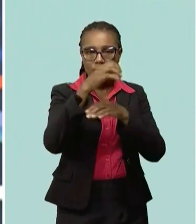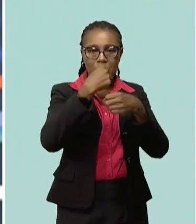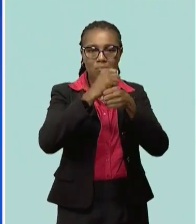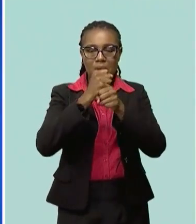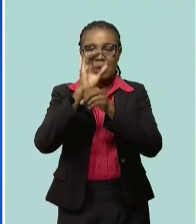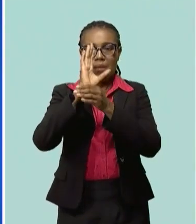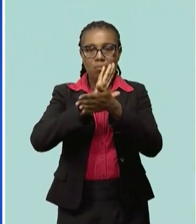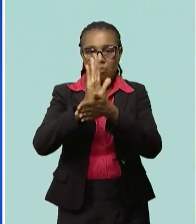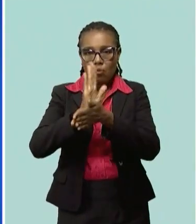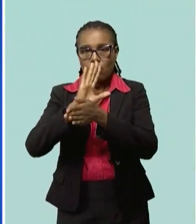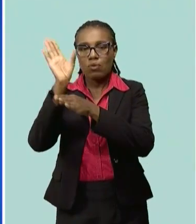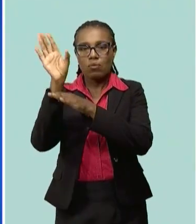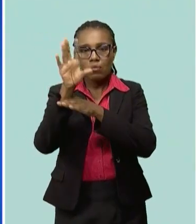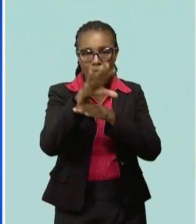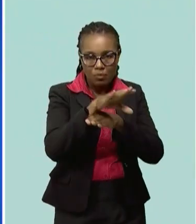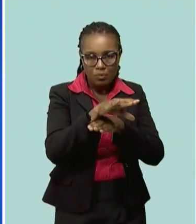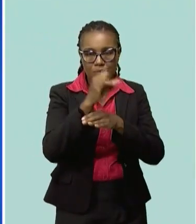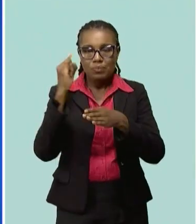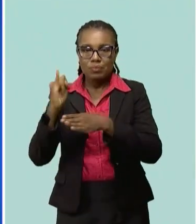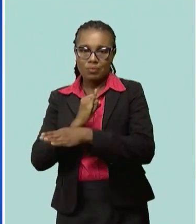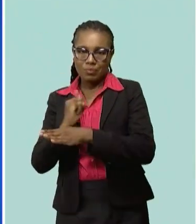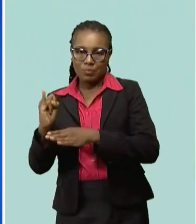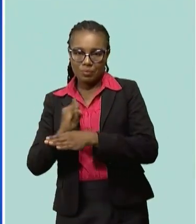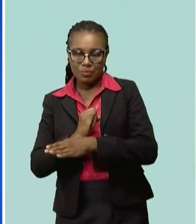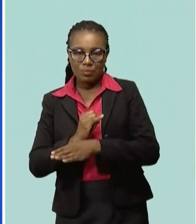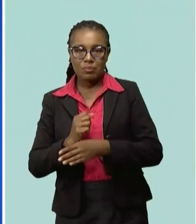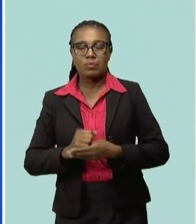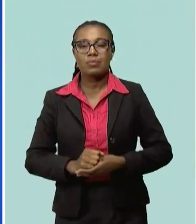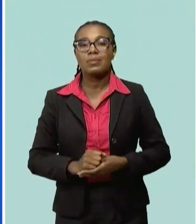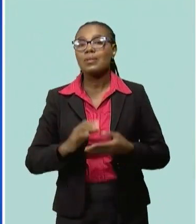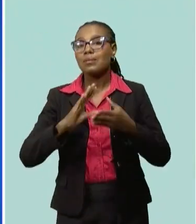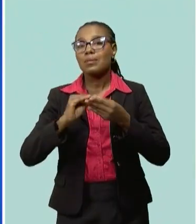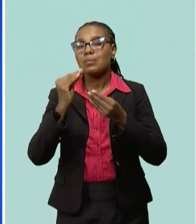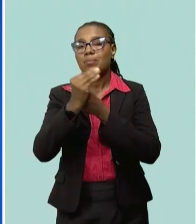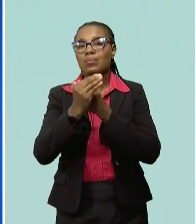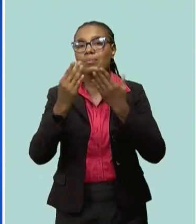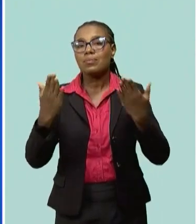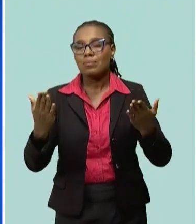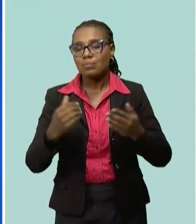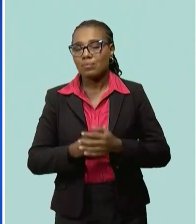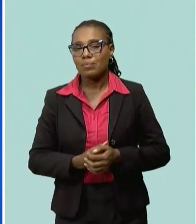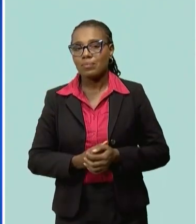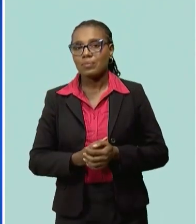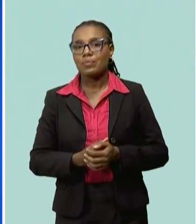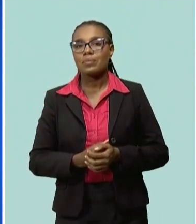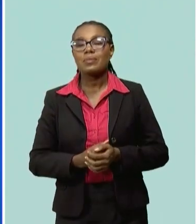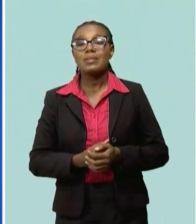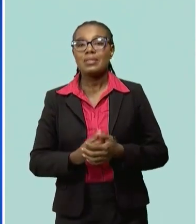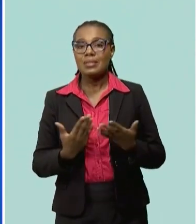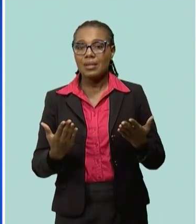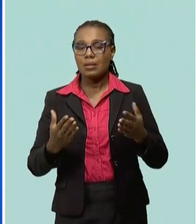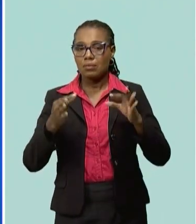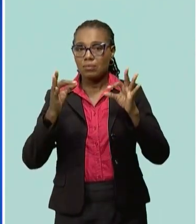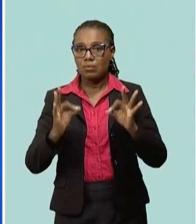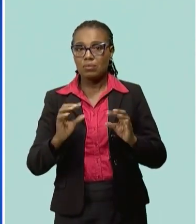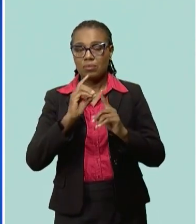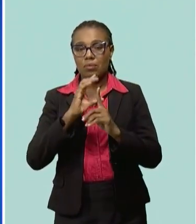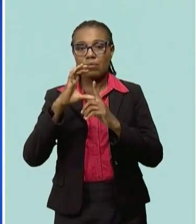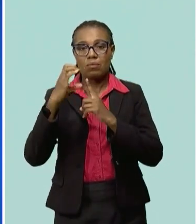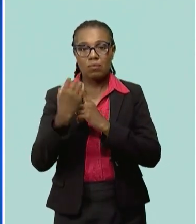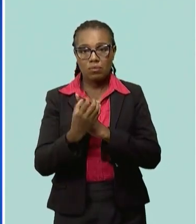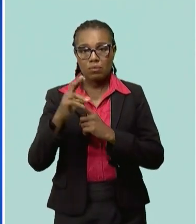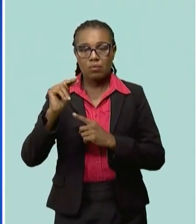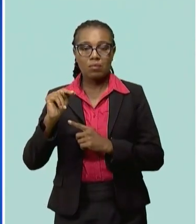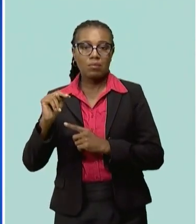I'm very happy to announce that in the context of film, she's also given the Division of Culture and the National